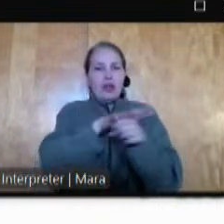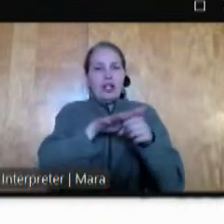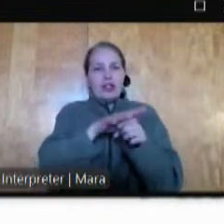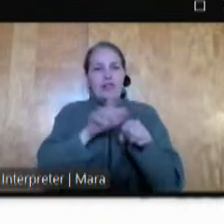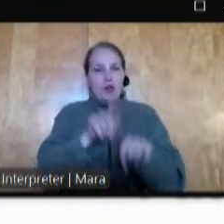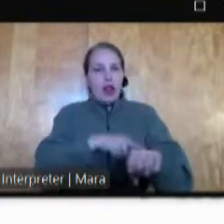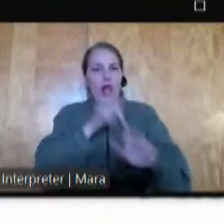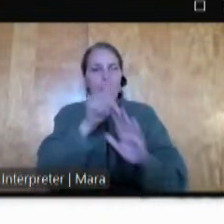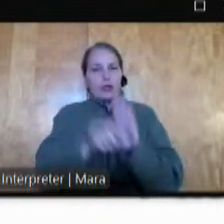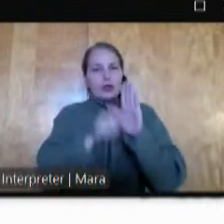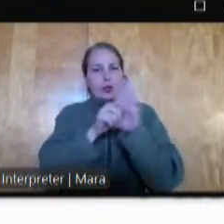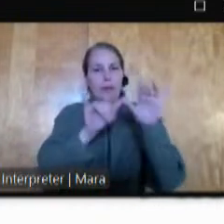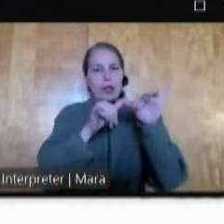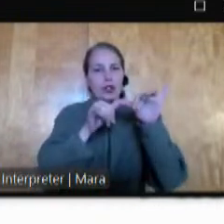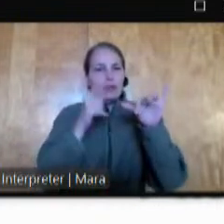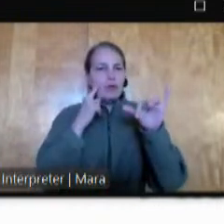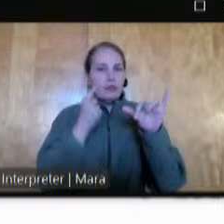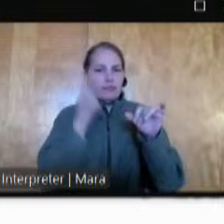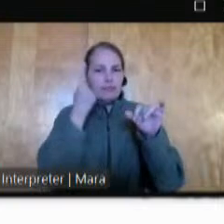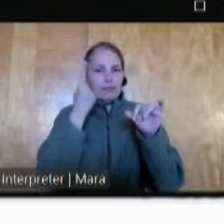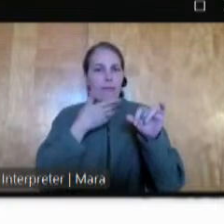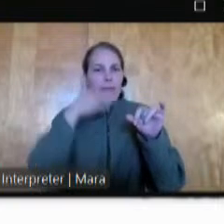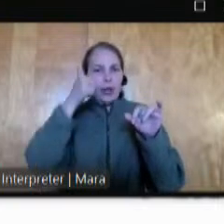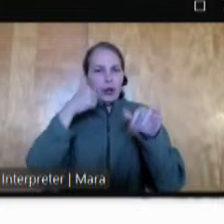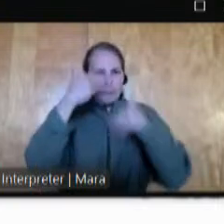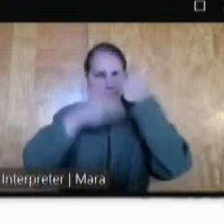better understand the exposure risk.